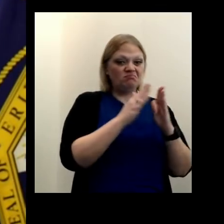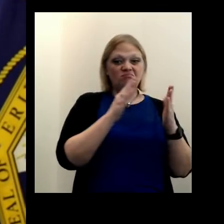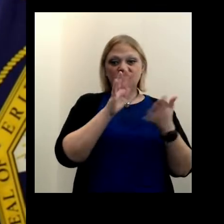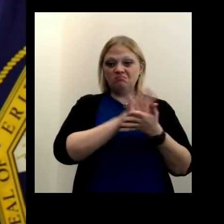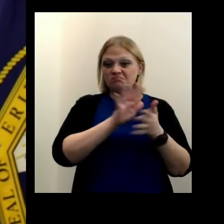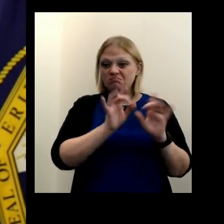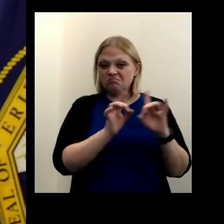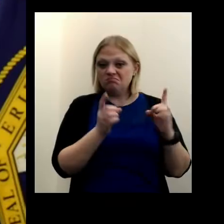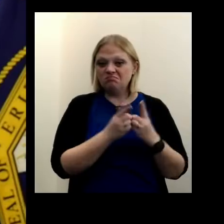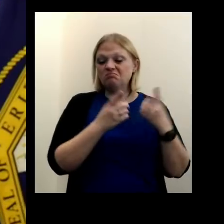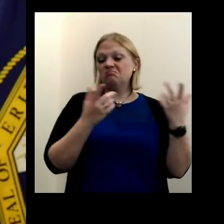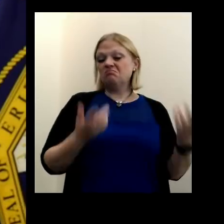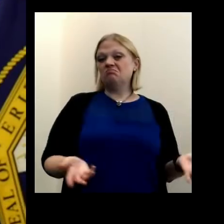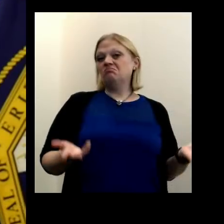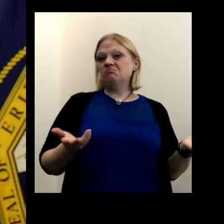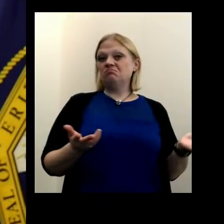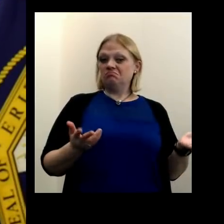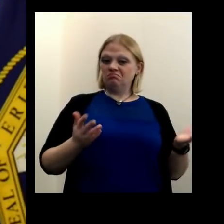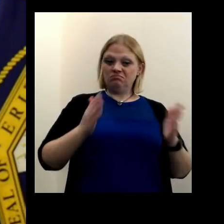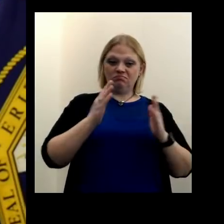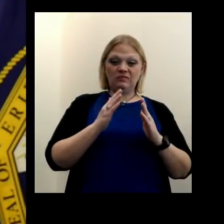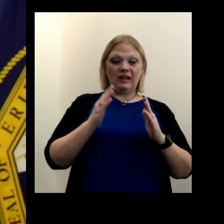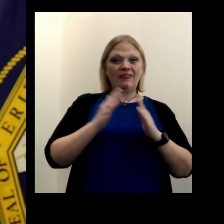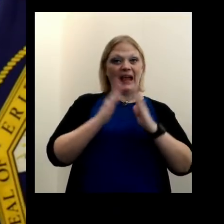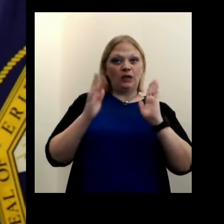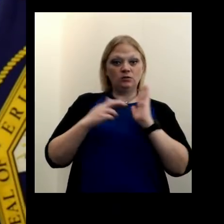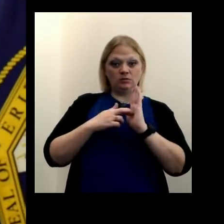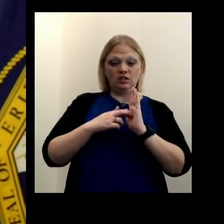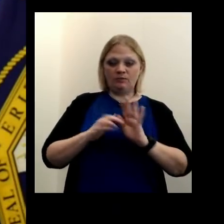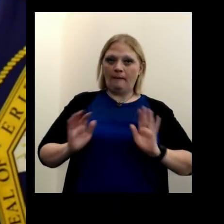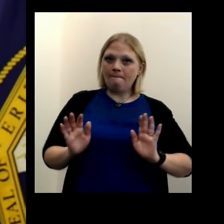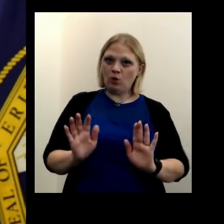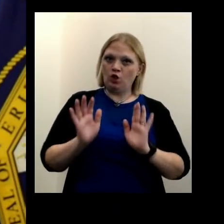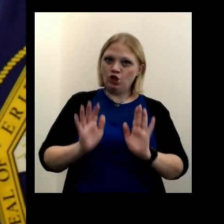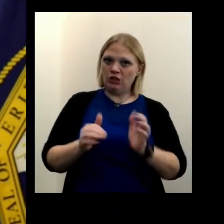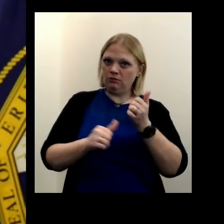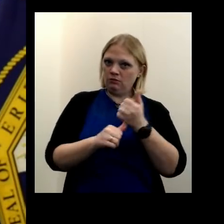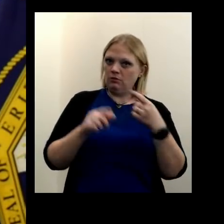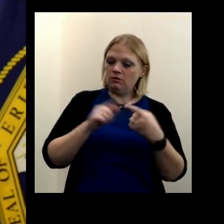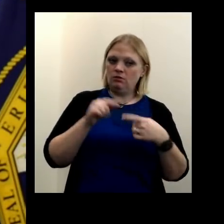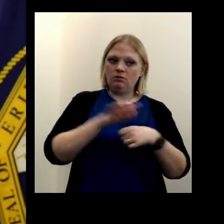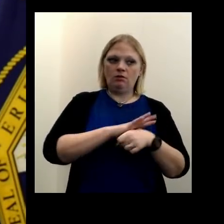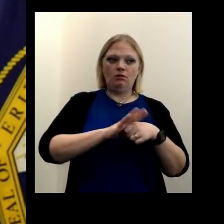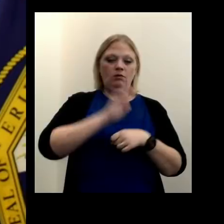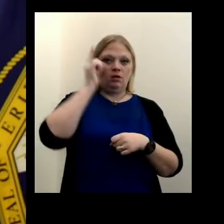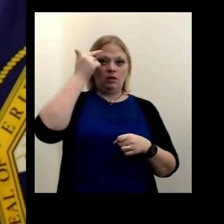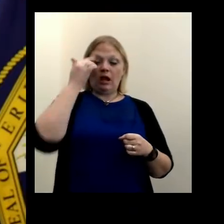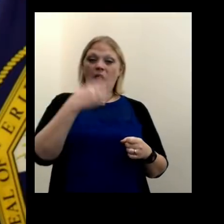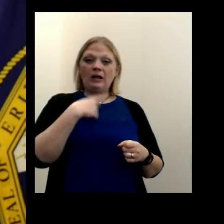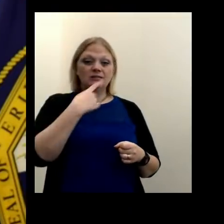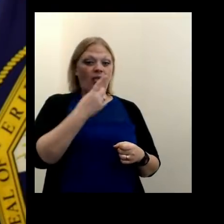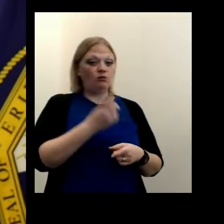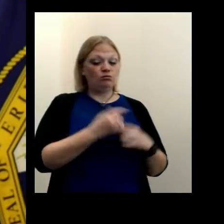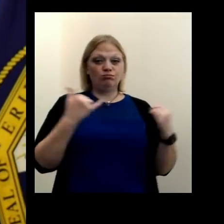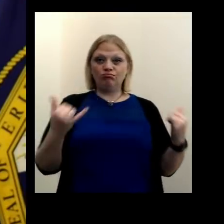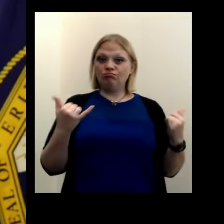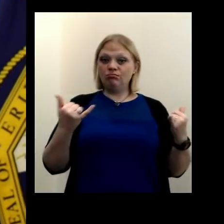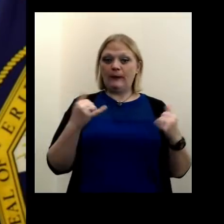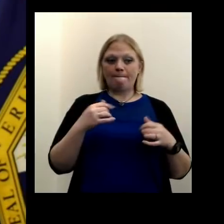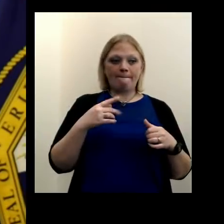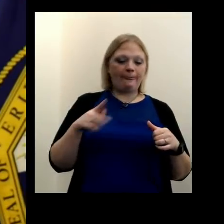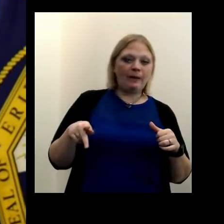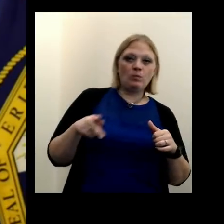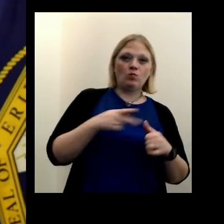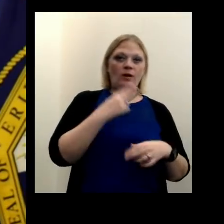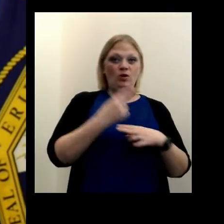school districts. The House has been pushing for assistance to local governments. I will tell you right now, the primary use